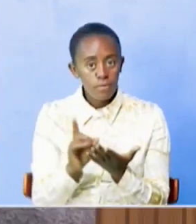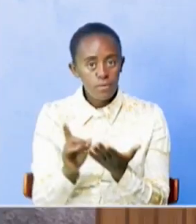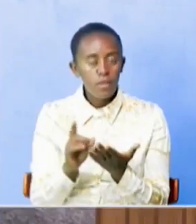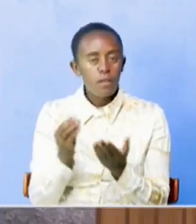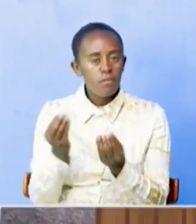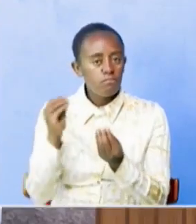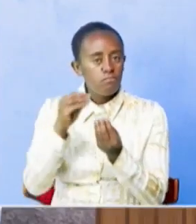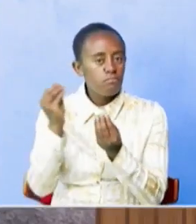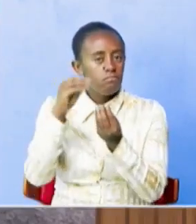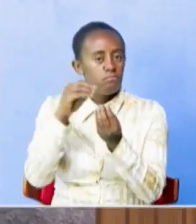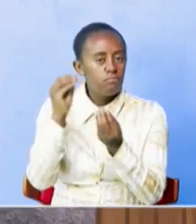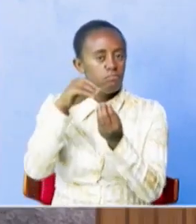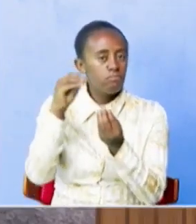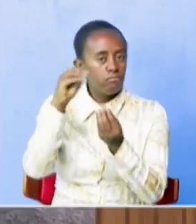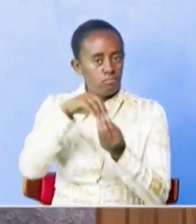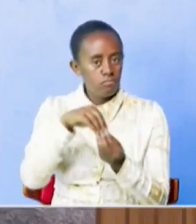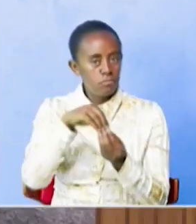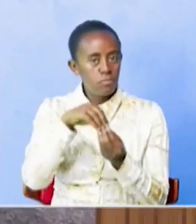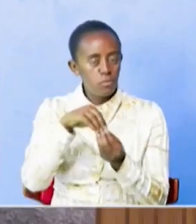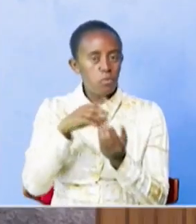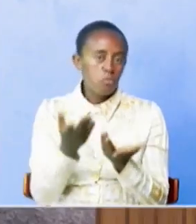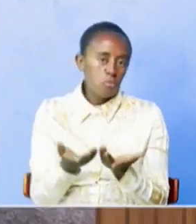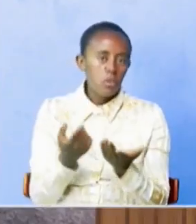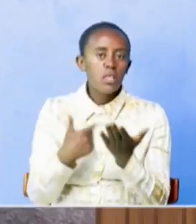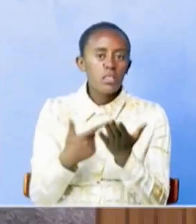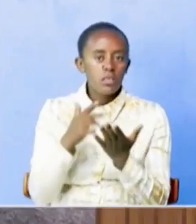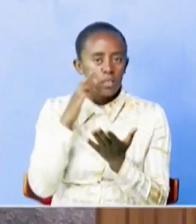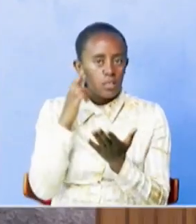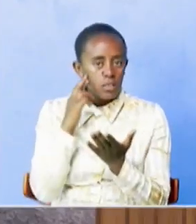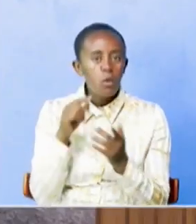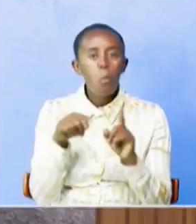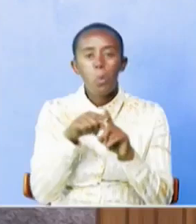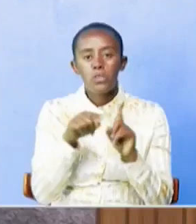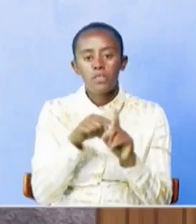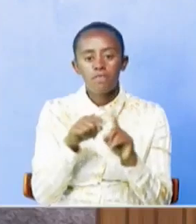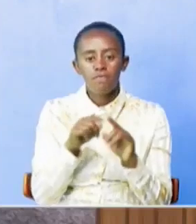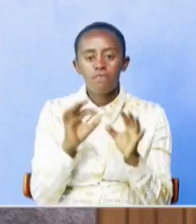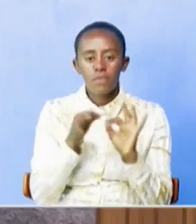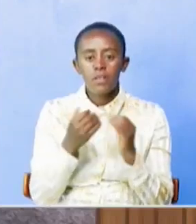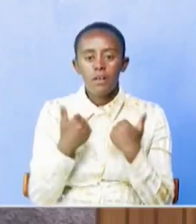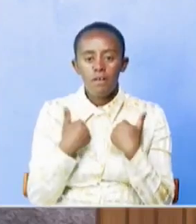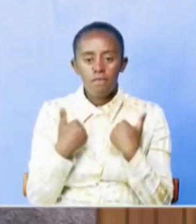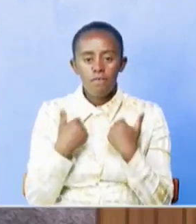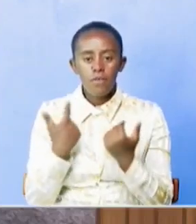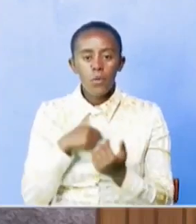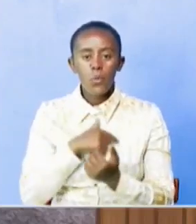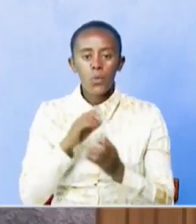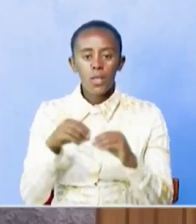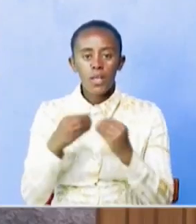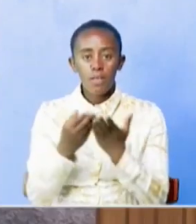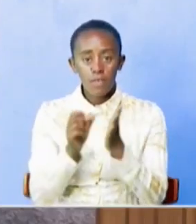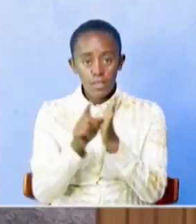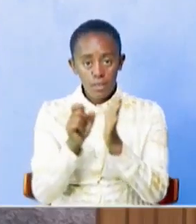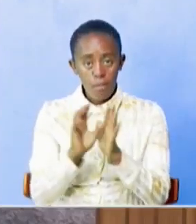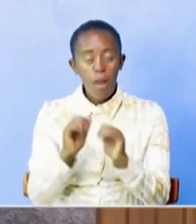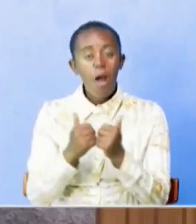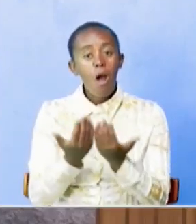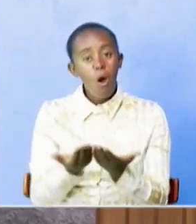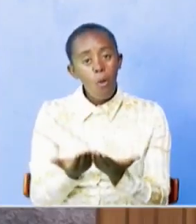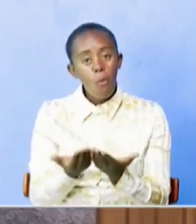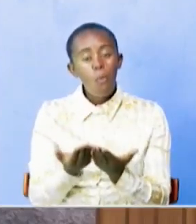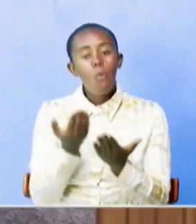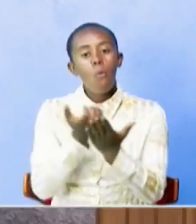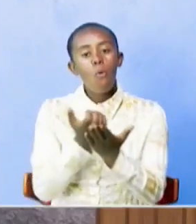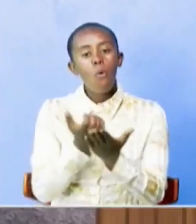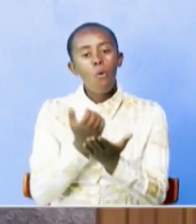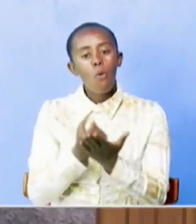increasing, and that is also, in this case, positive. And we gave example of how the